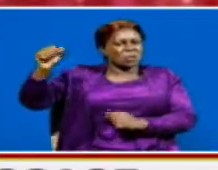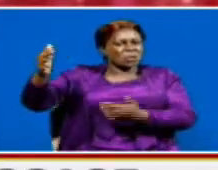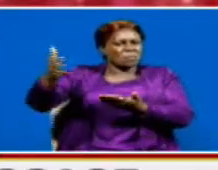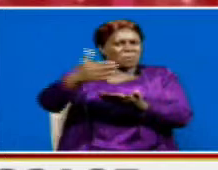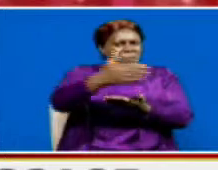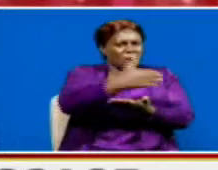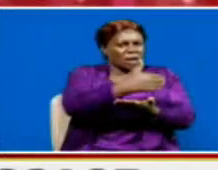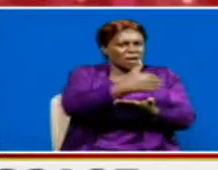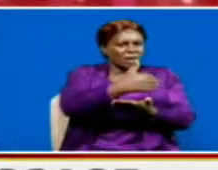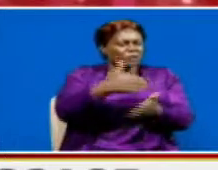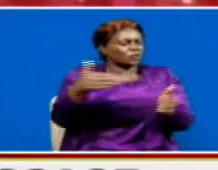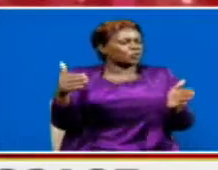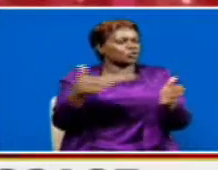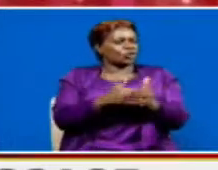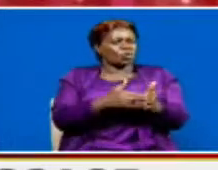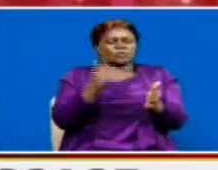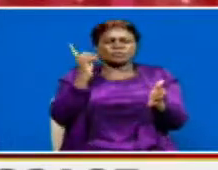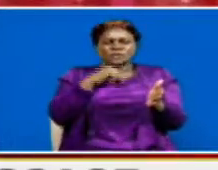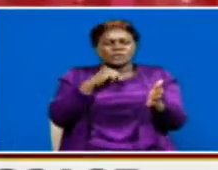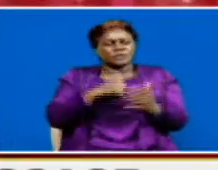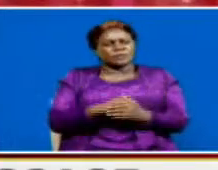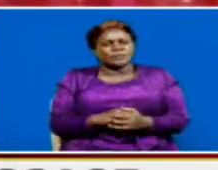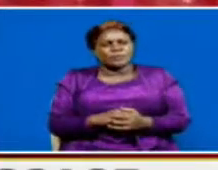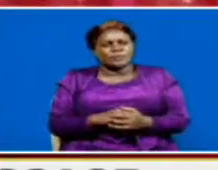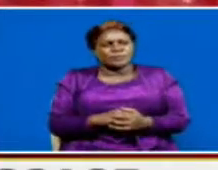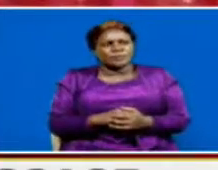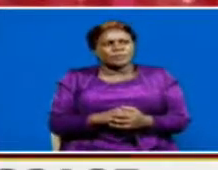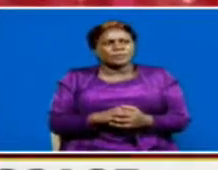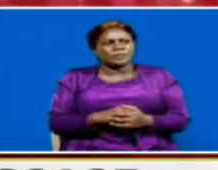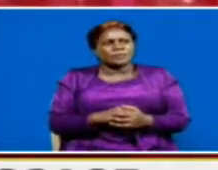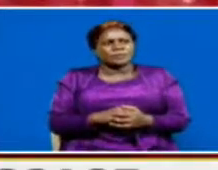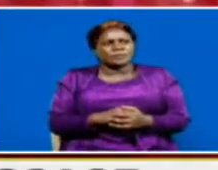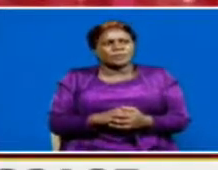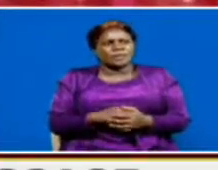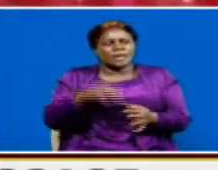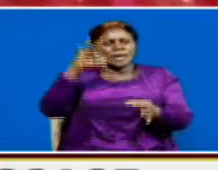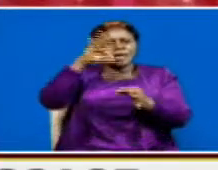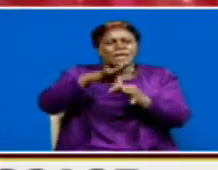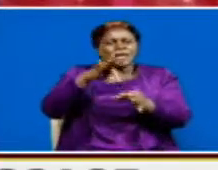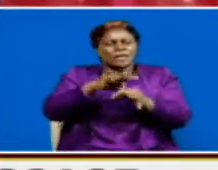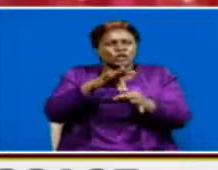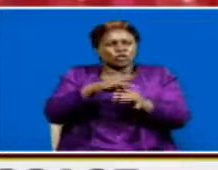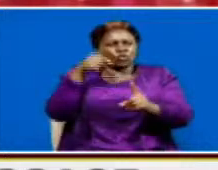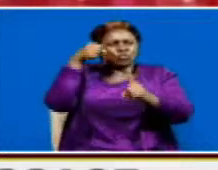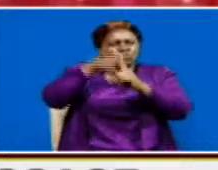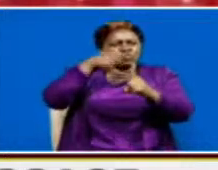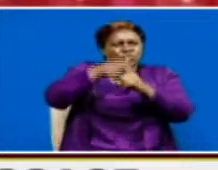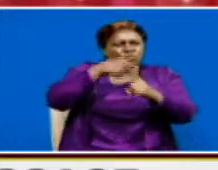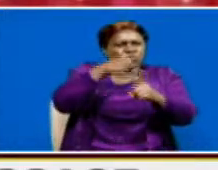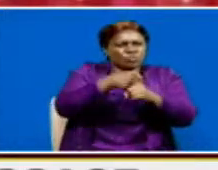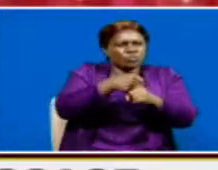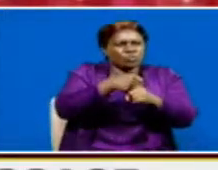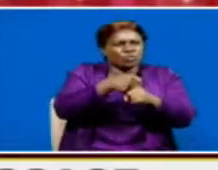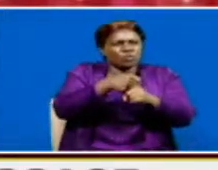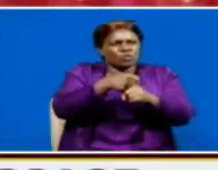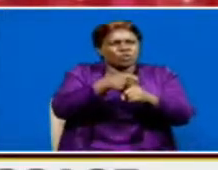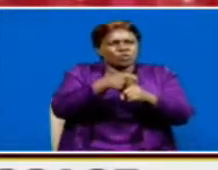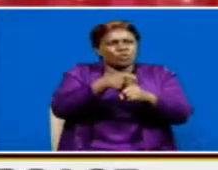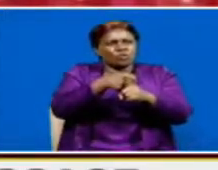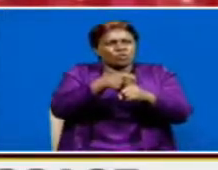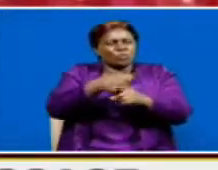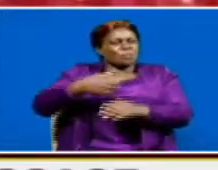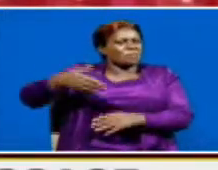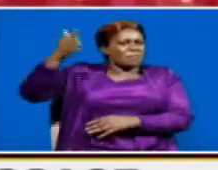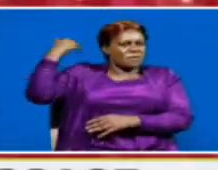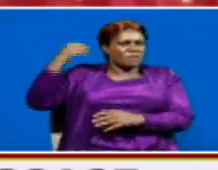mobilization was well behind us. The anarchy of election violence was firmly relegated to the